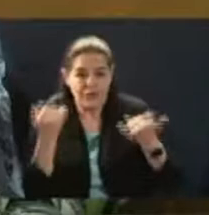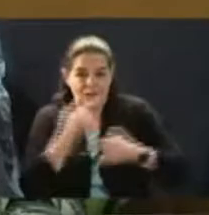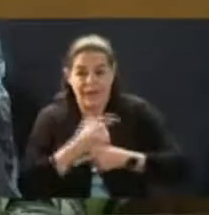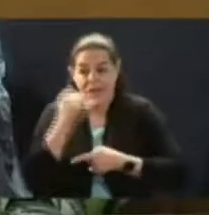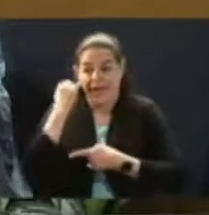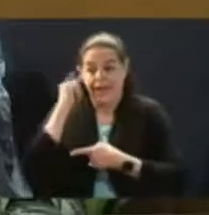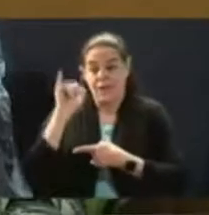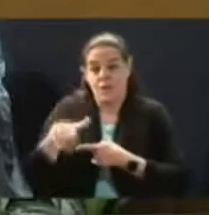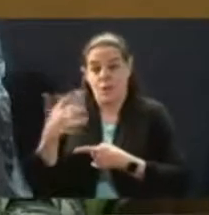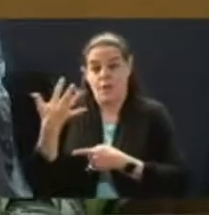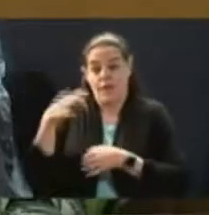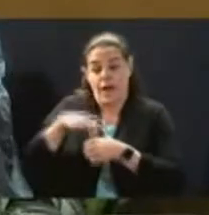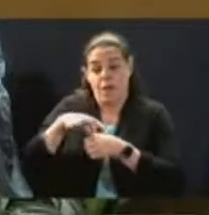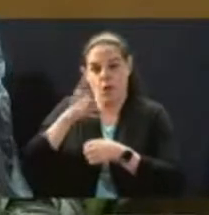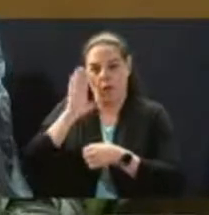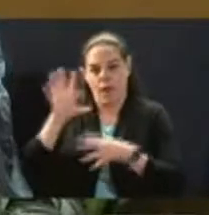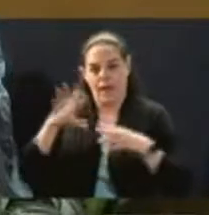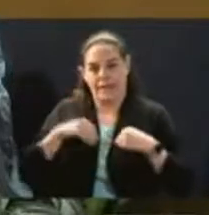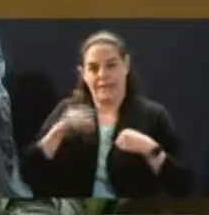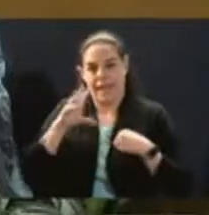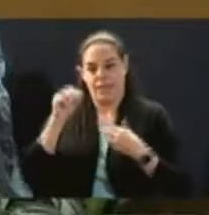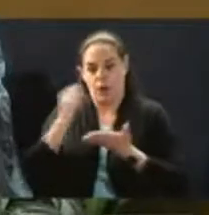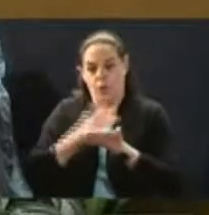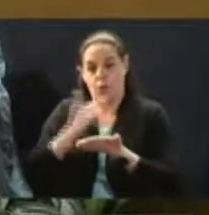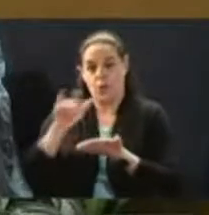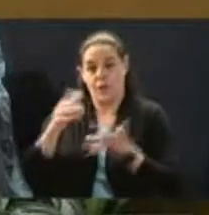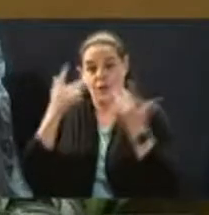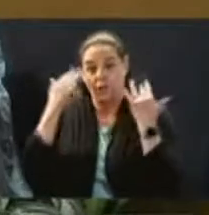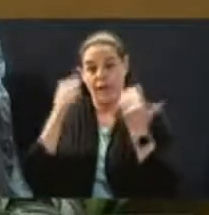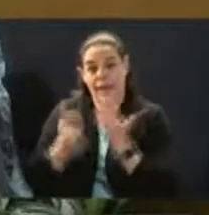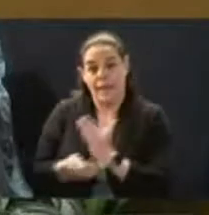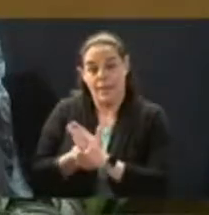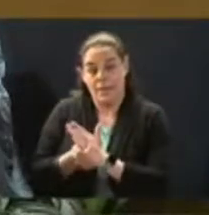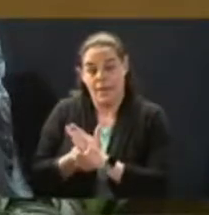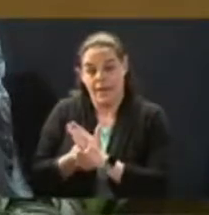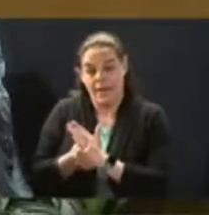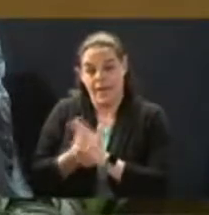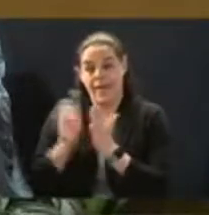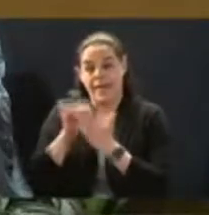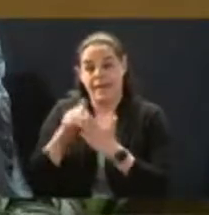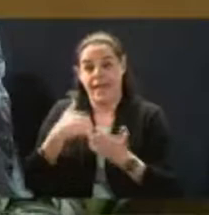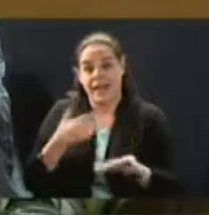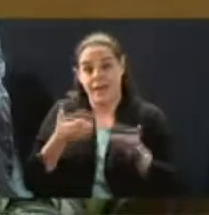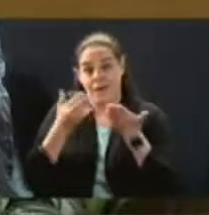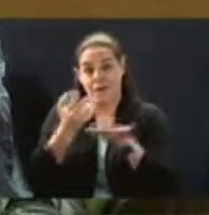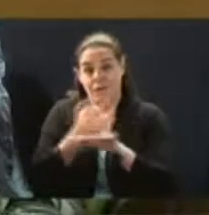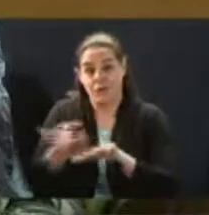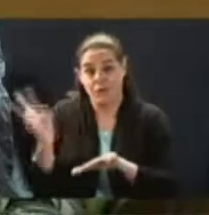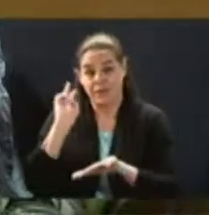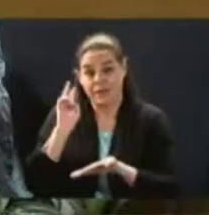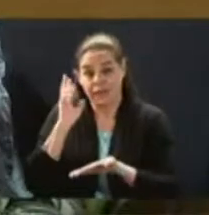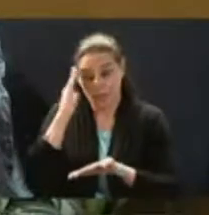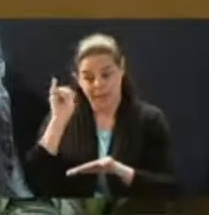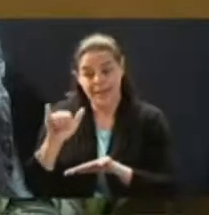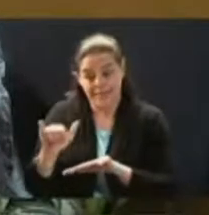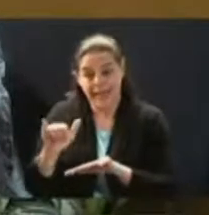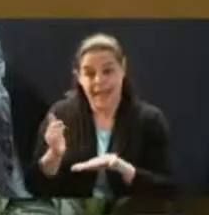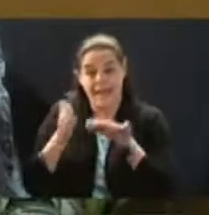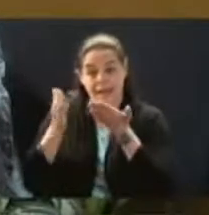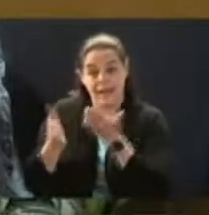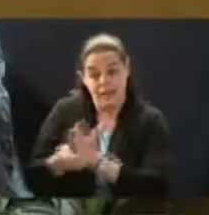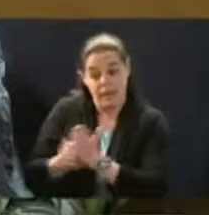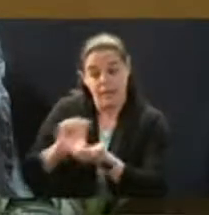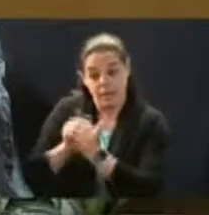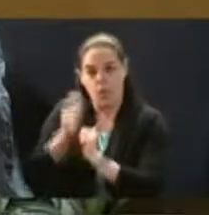those five votes would have accepted and approved the friendly amendment that was made 2 weeks ago, because it would have aligned with